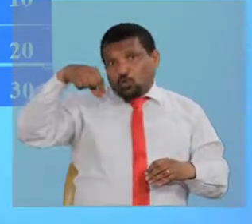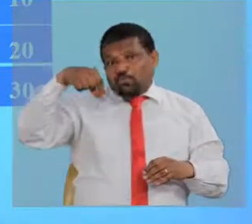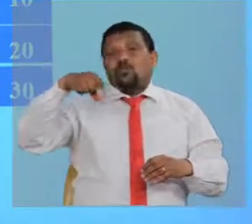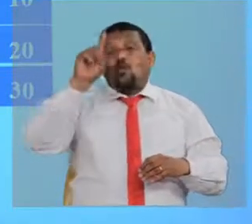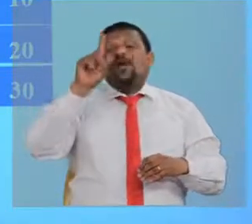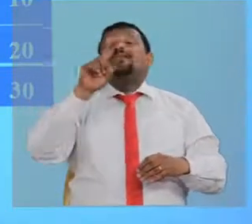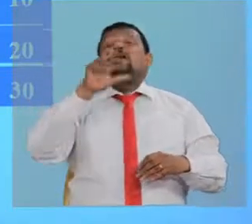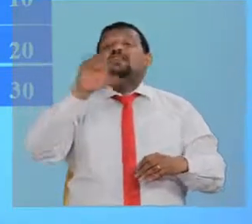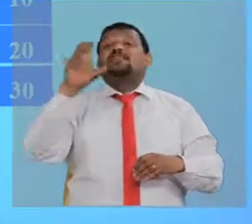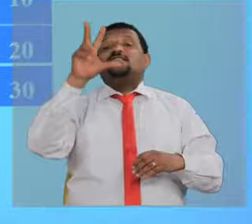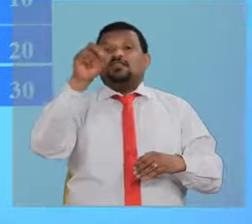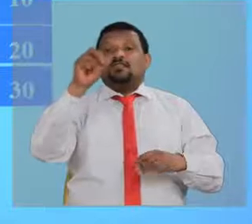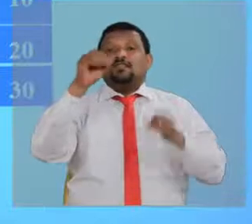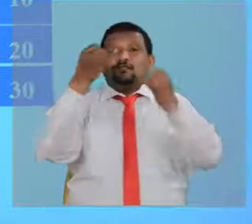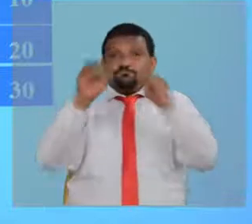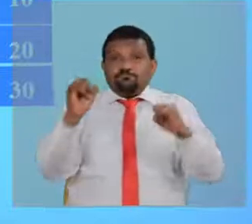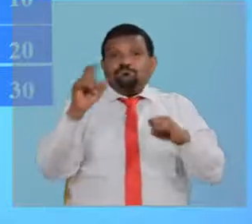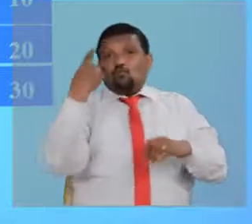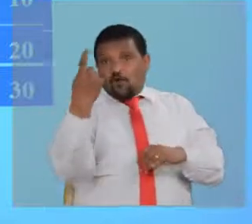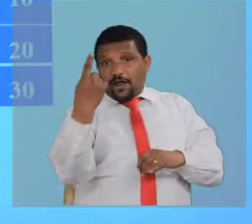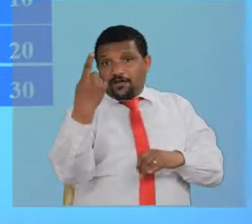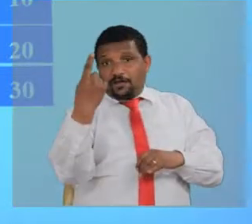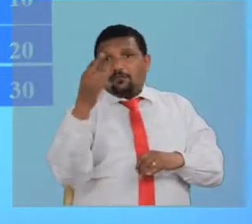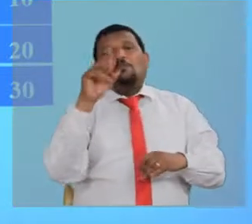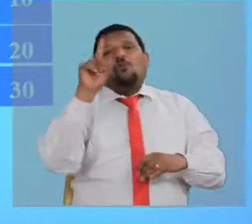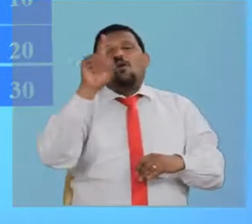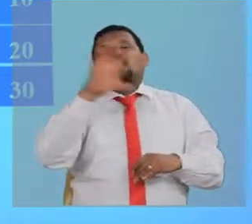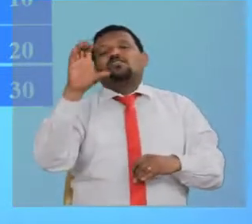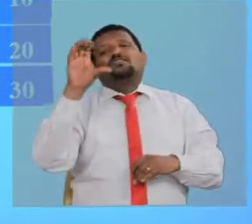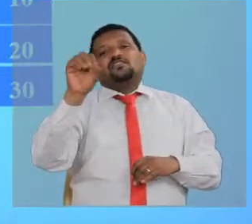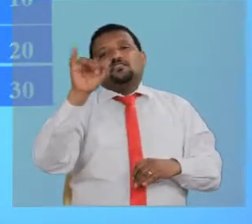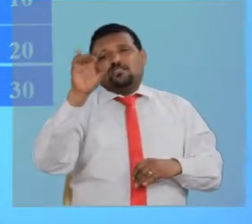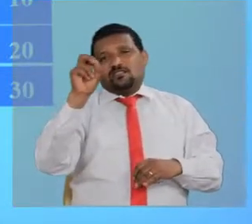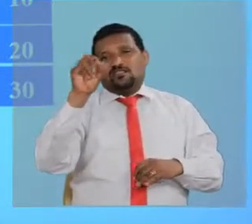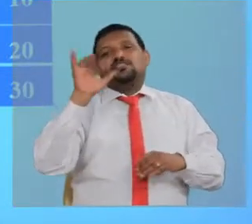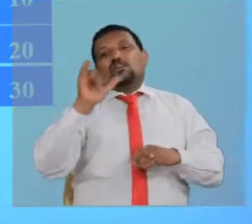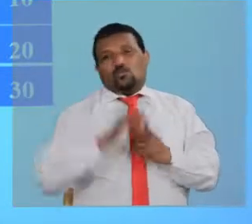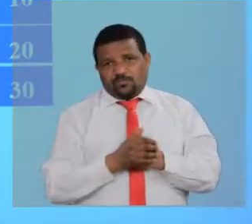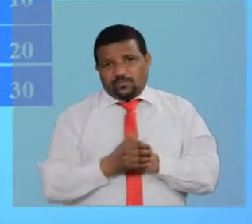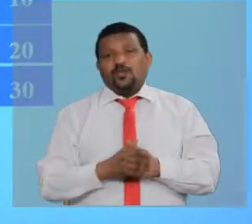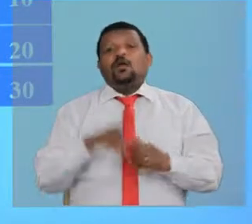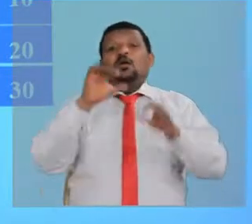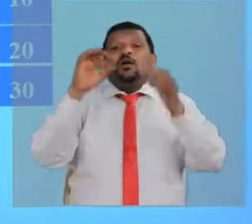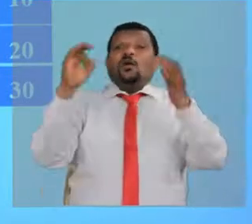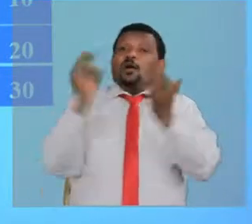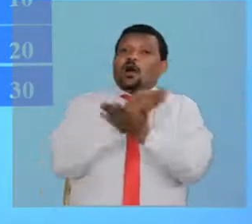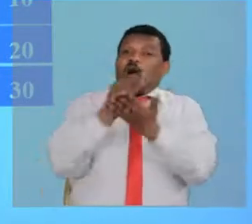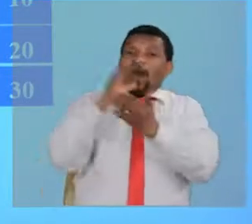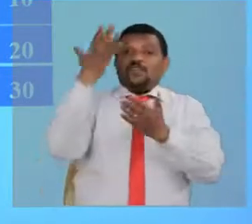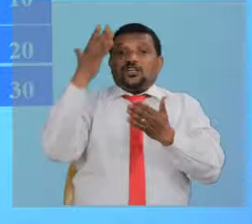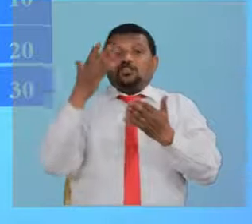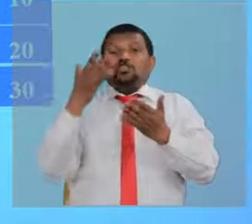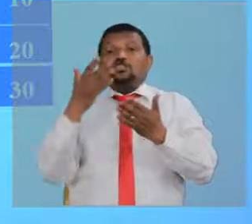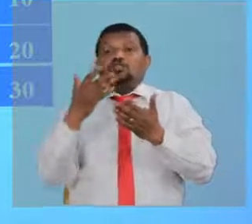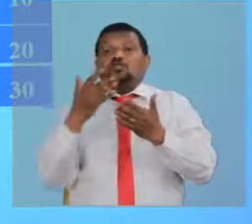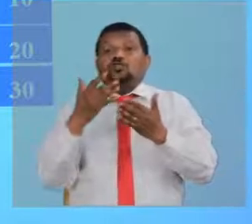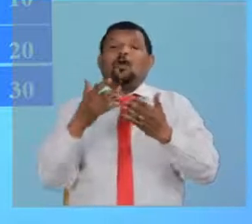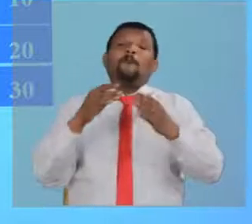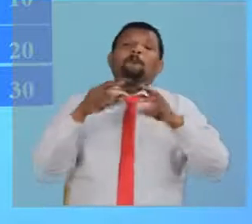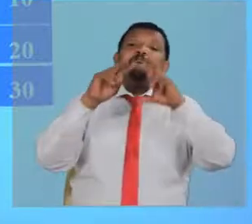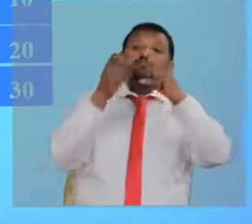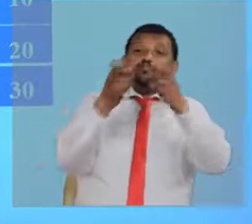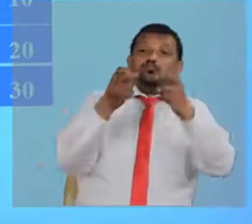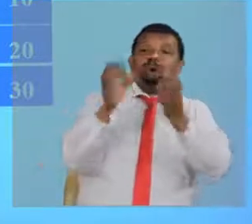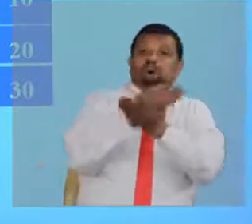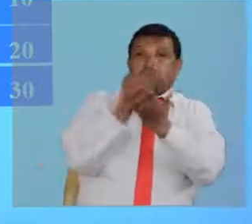by 1 is 130. The average cost of producing 2 units of a commodity is